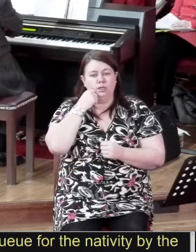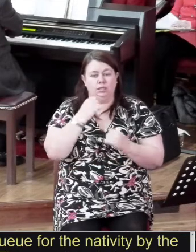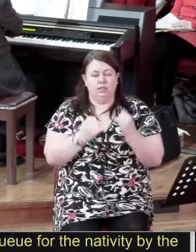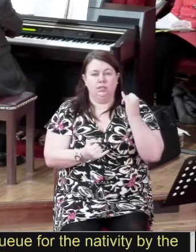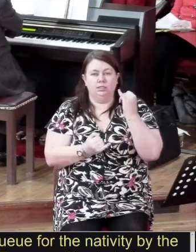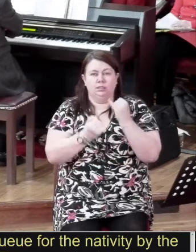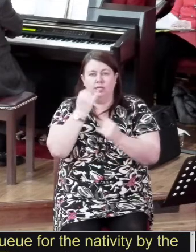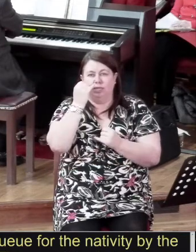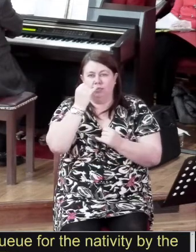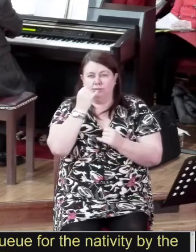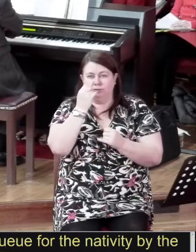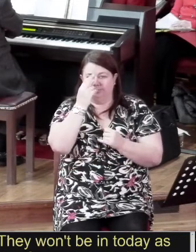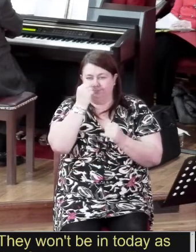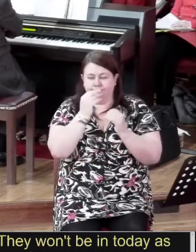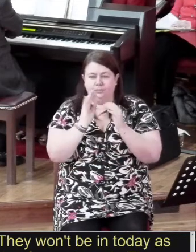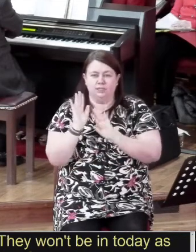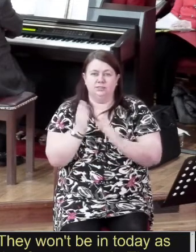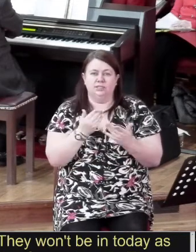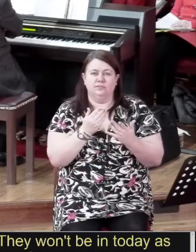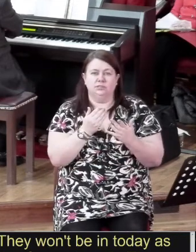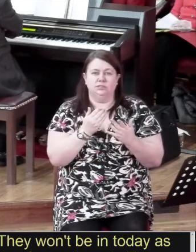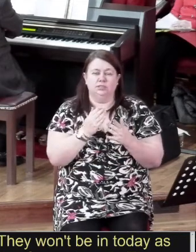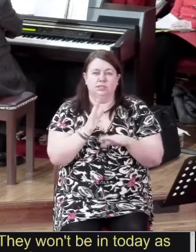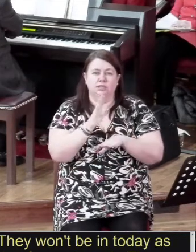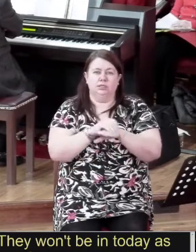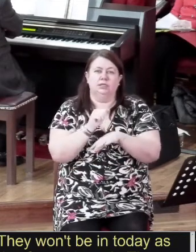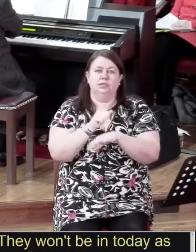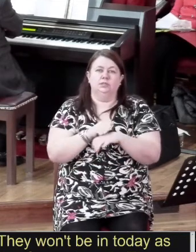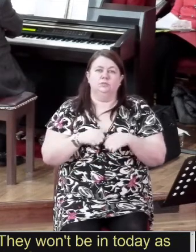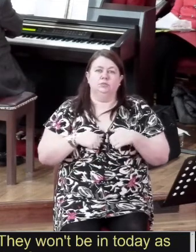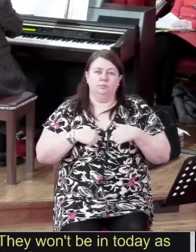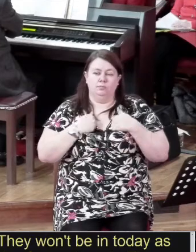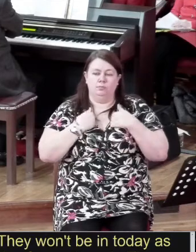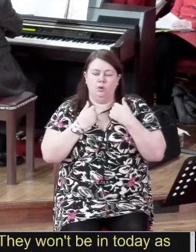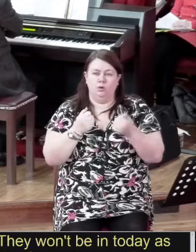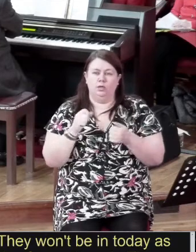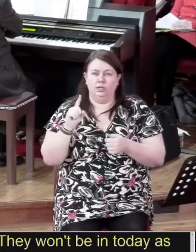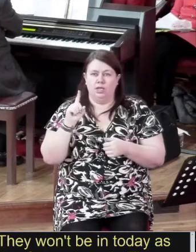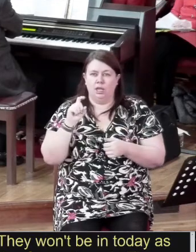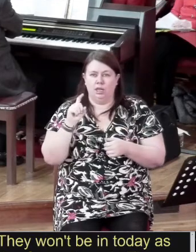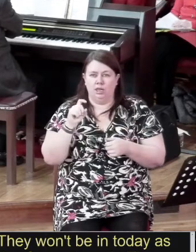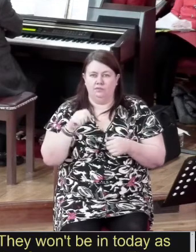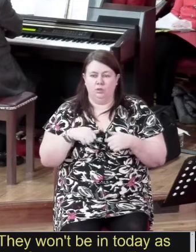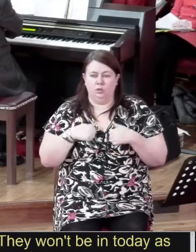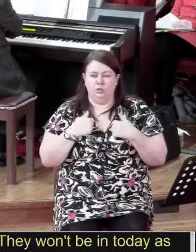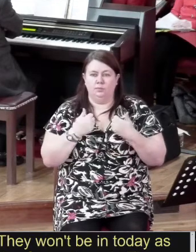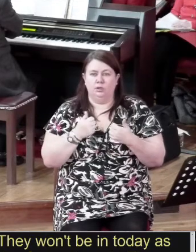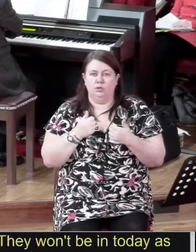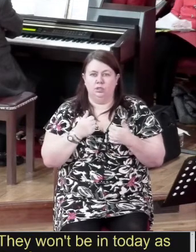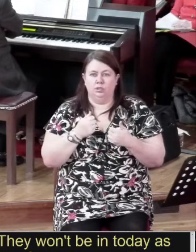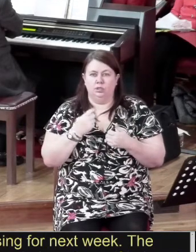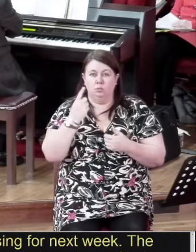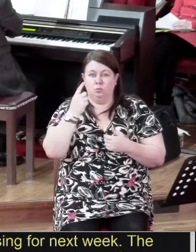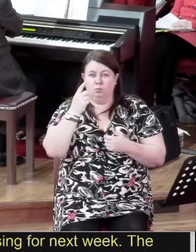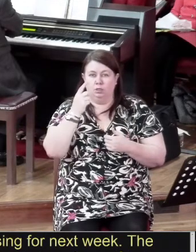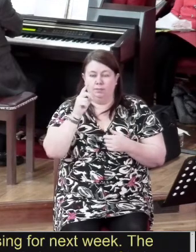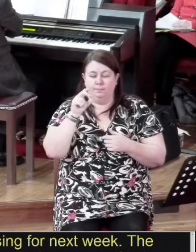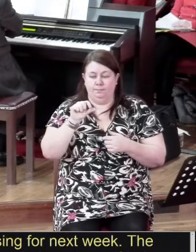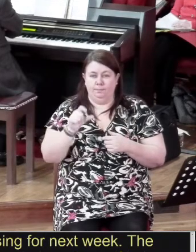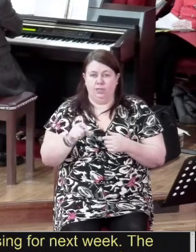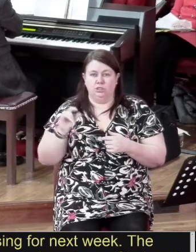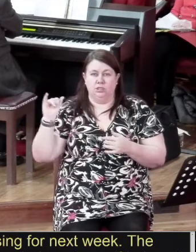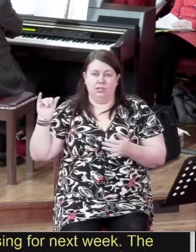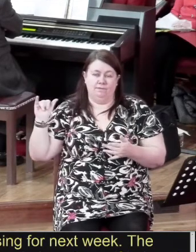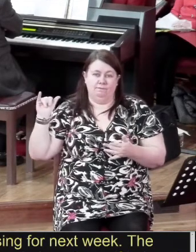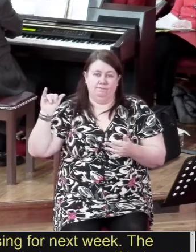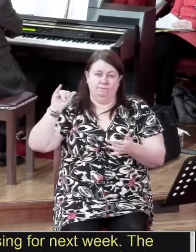then on Christmas morning at 11 o'clock, Murdo MacDonald, our interim moderator, is flying into Motherwell.